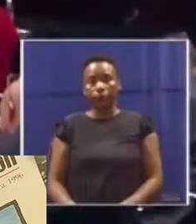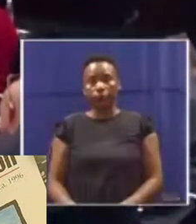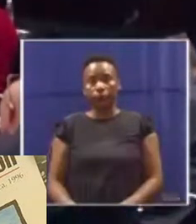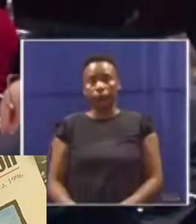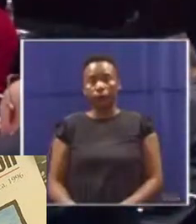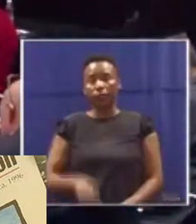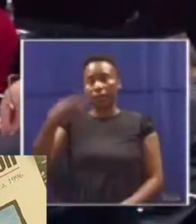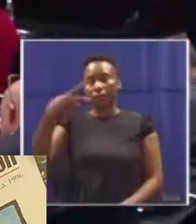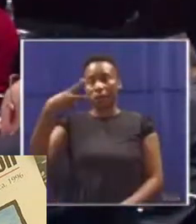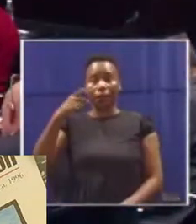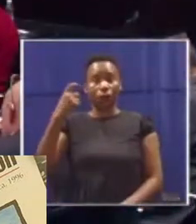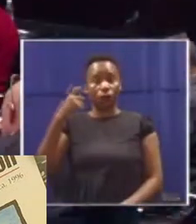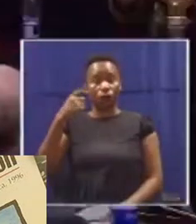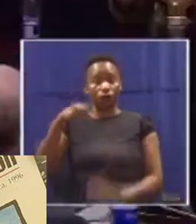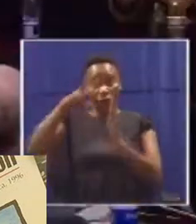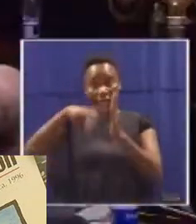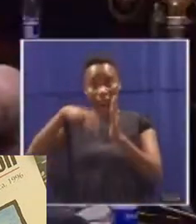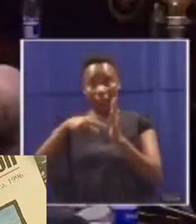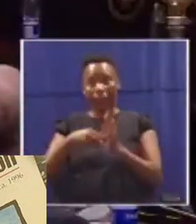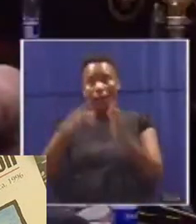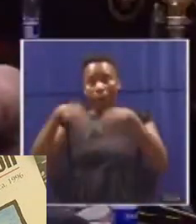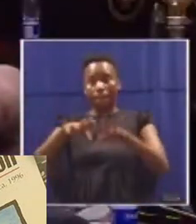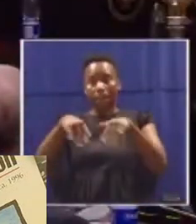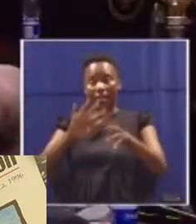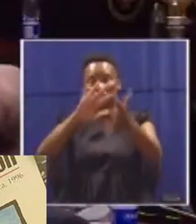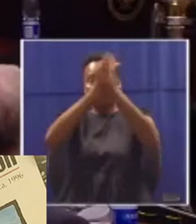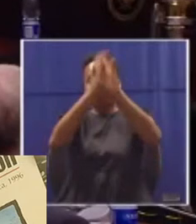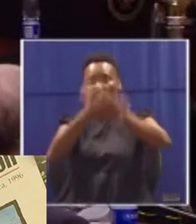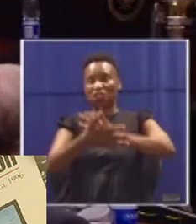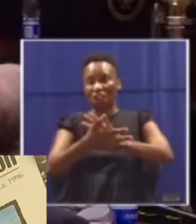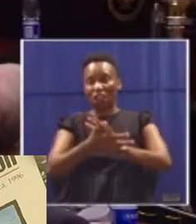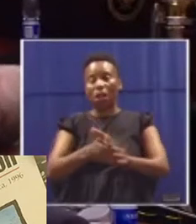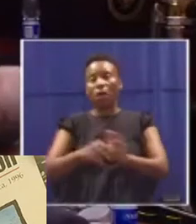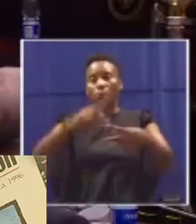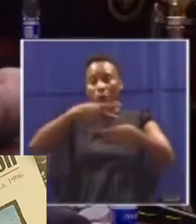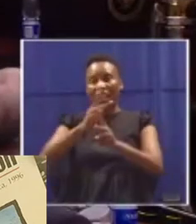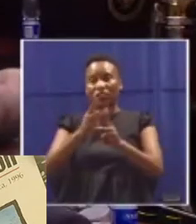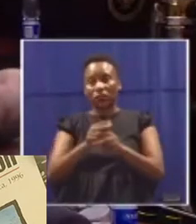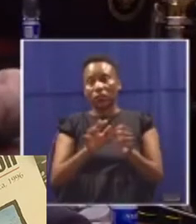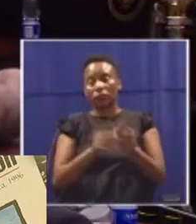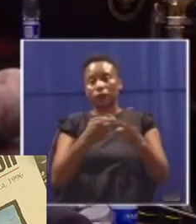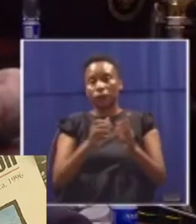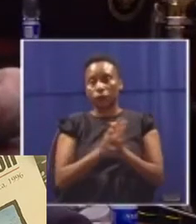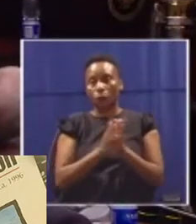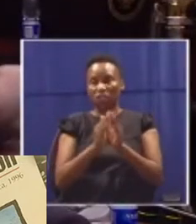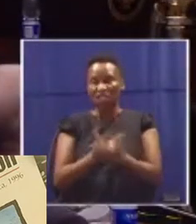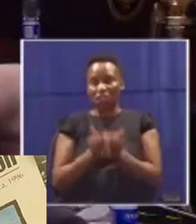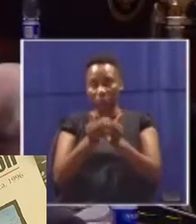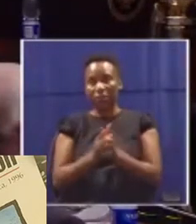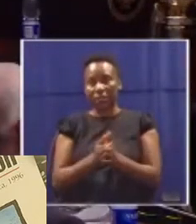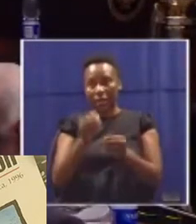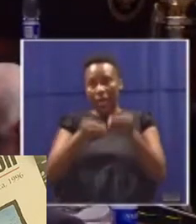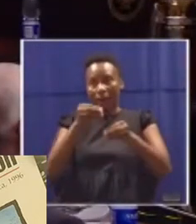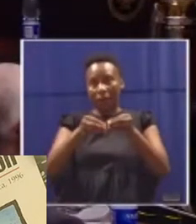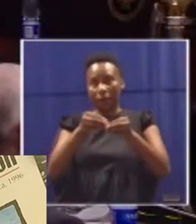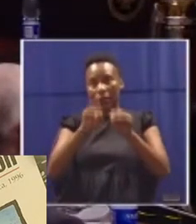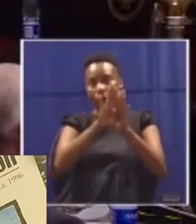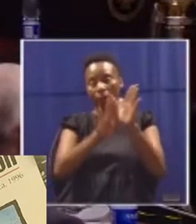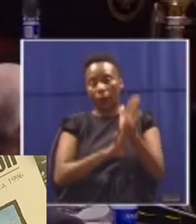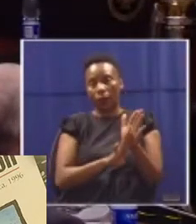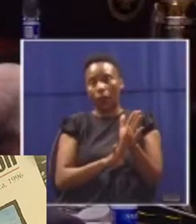Second reading, Marine Pollution Prevention of Pollution from Ships and Amendment Bill. Ships and Amendment